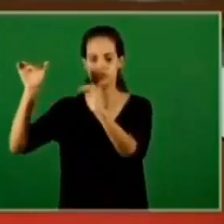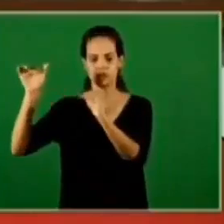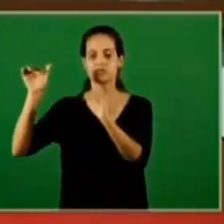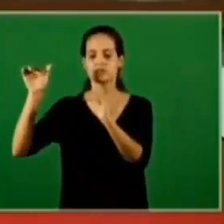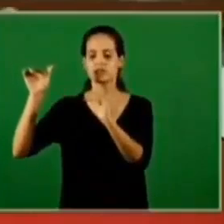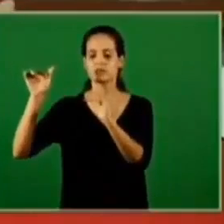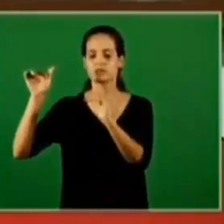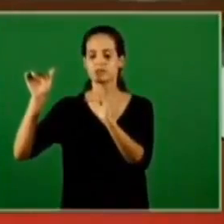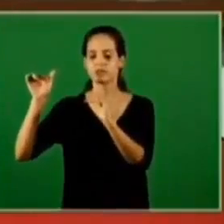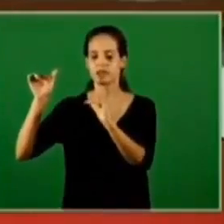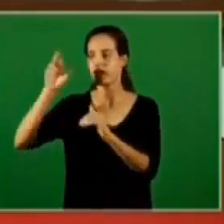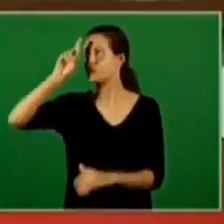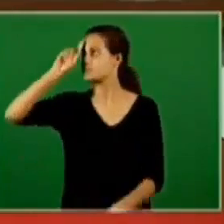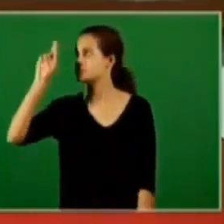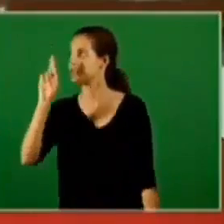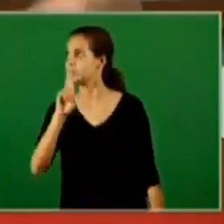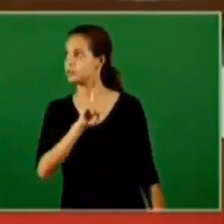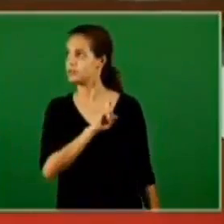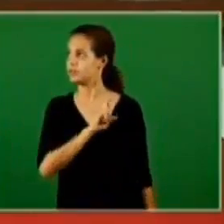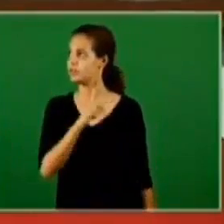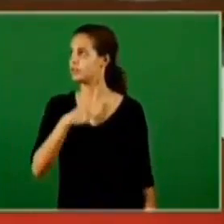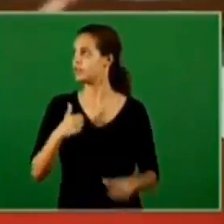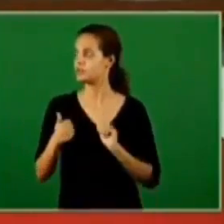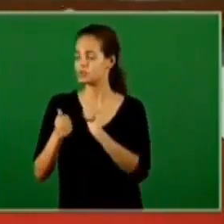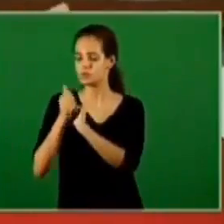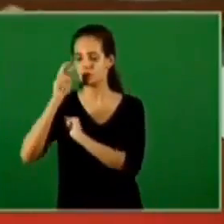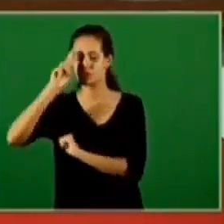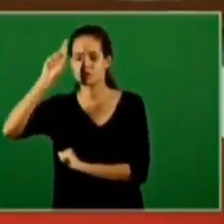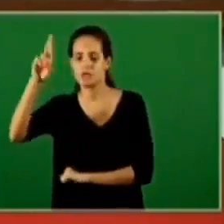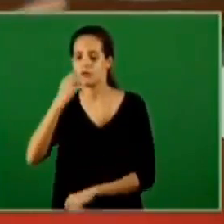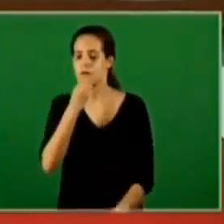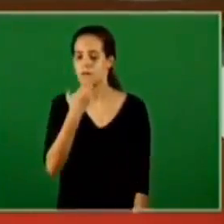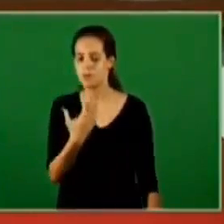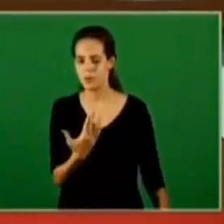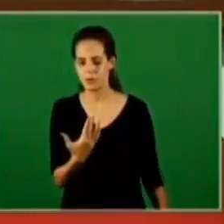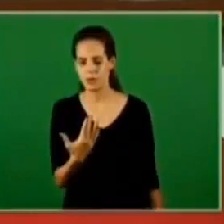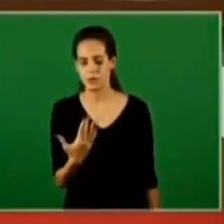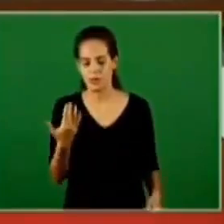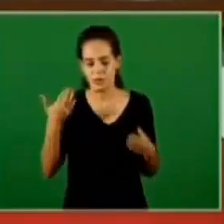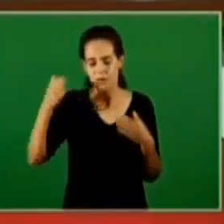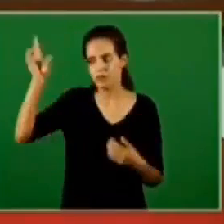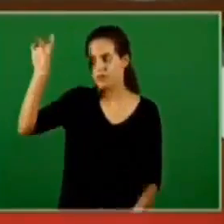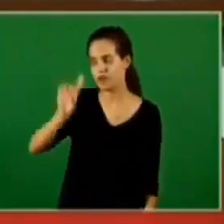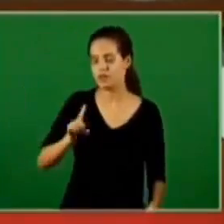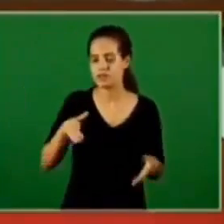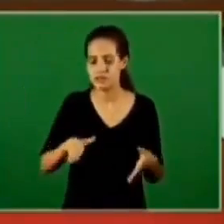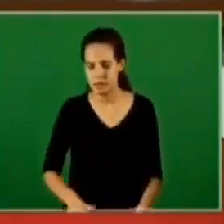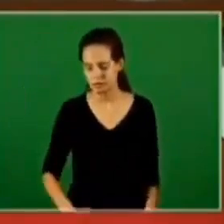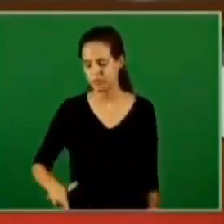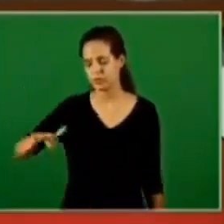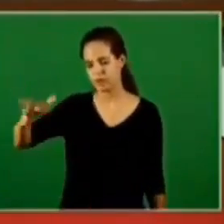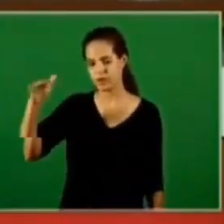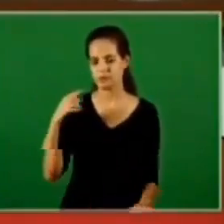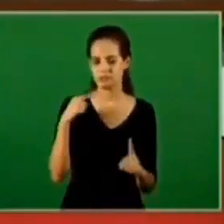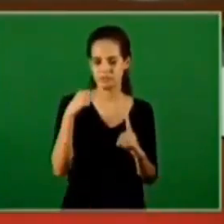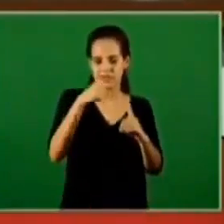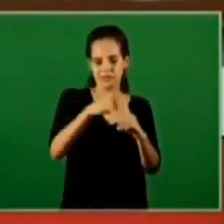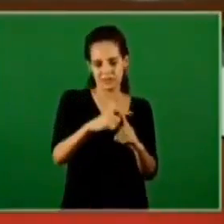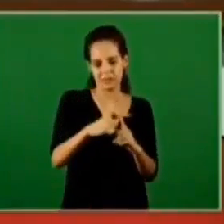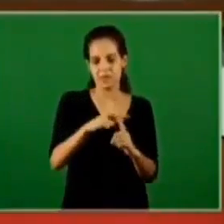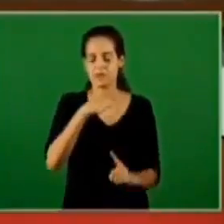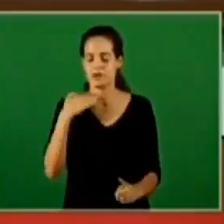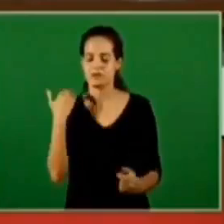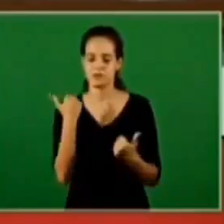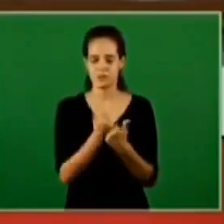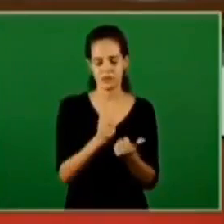Jesus in me, I'm Jesus. Jesus is good. He was born and died. He's resurrected. That's in his